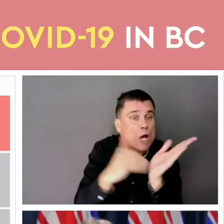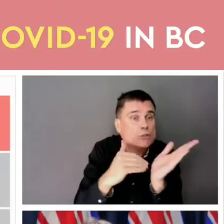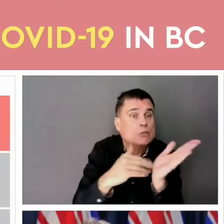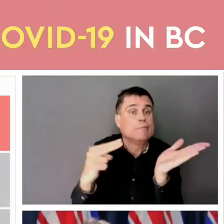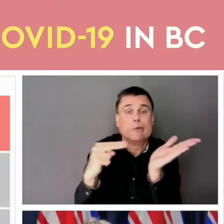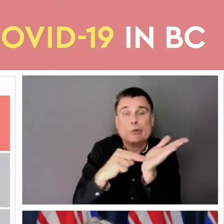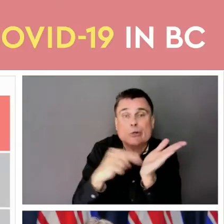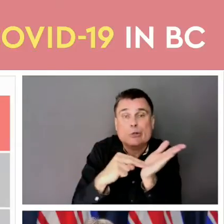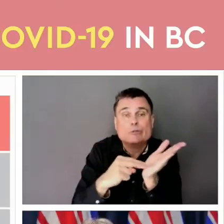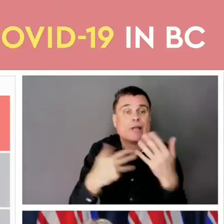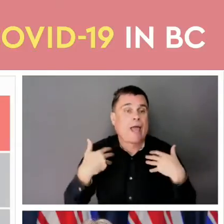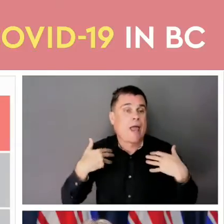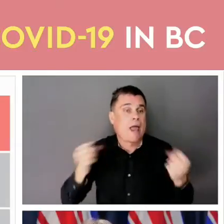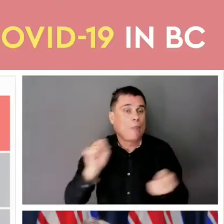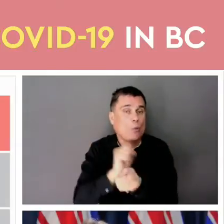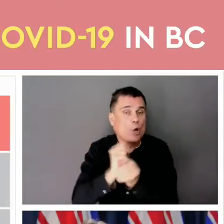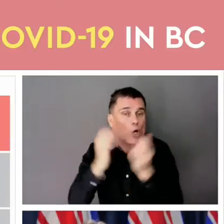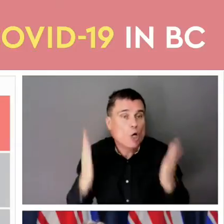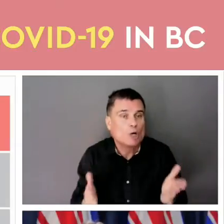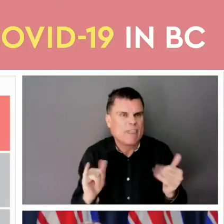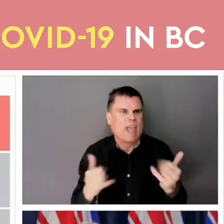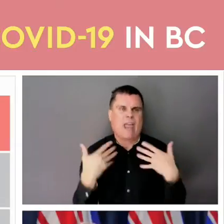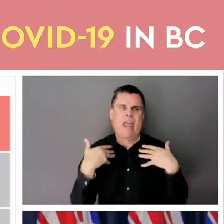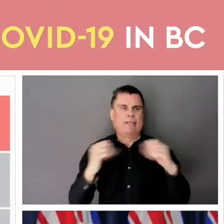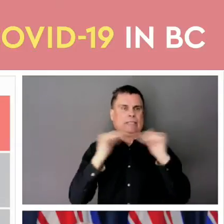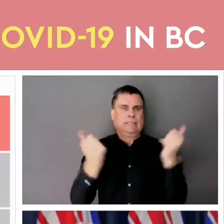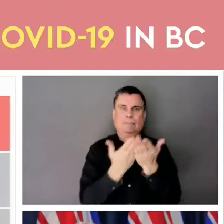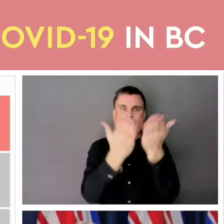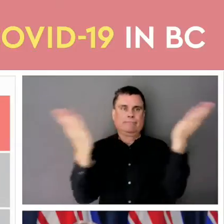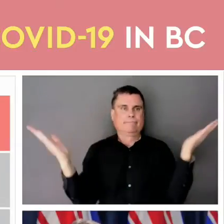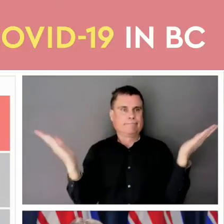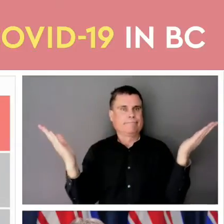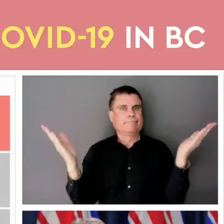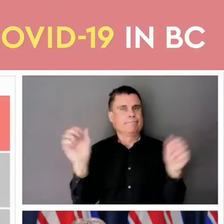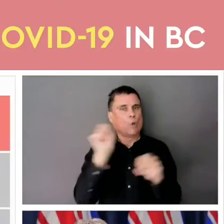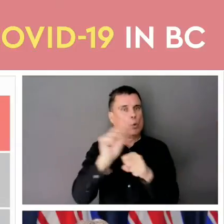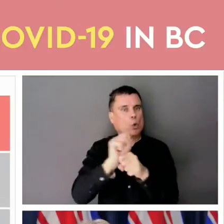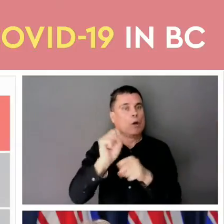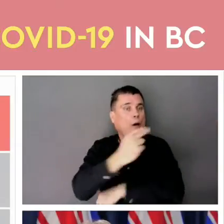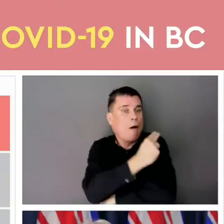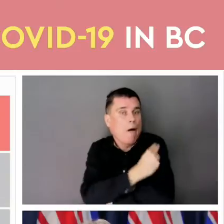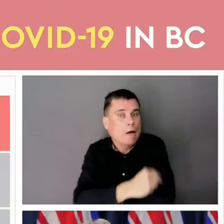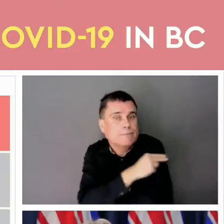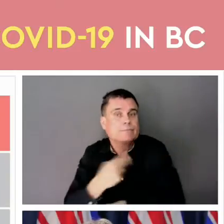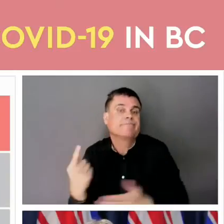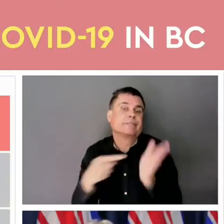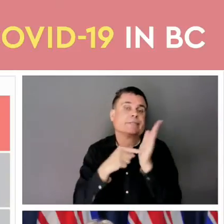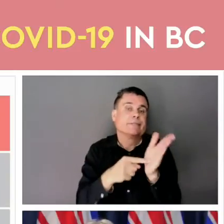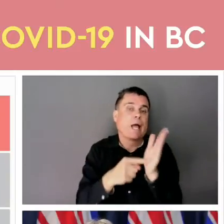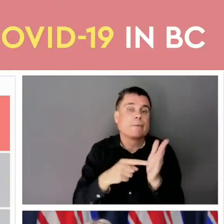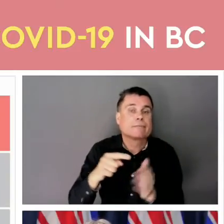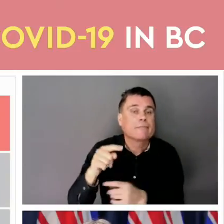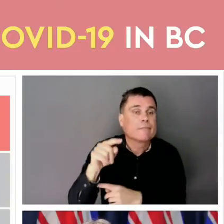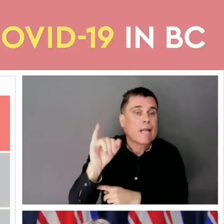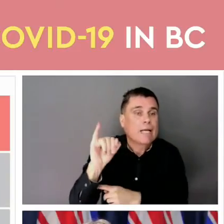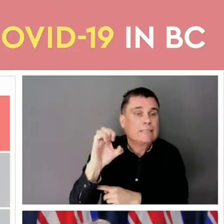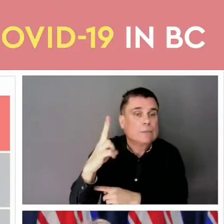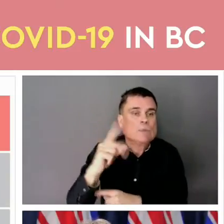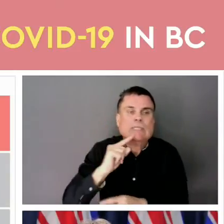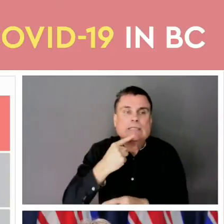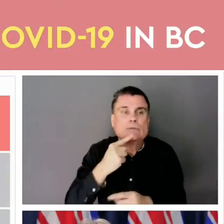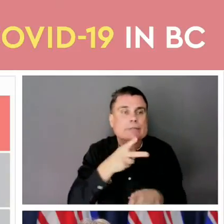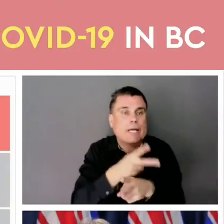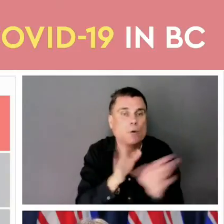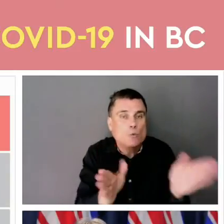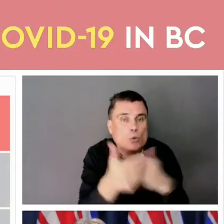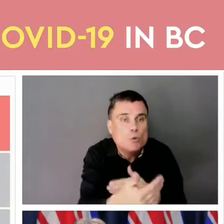caring for COVID patients requiring admission to hospital. So settings like intensive care units, our emergency departments,